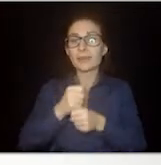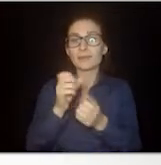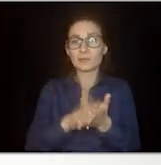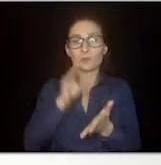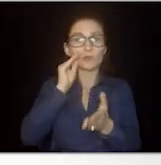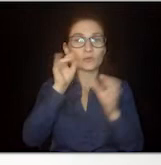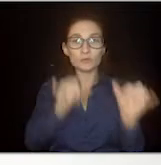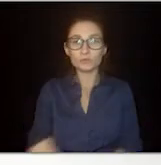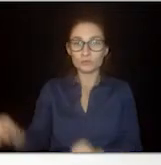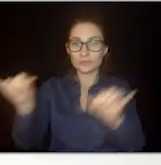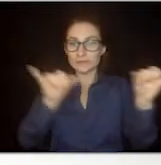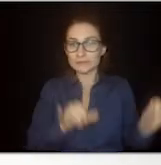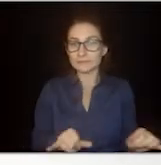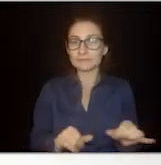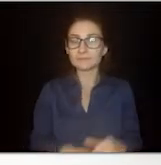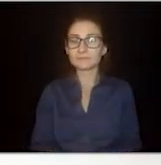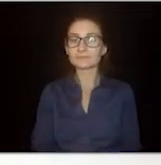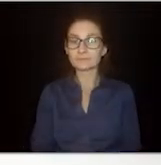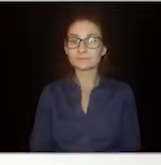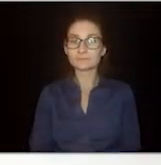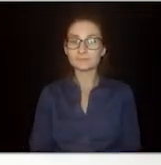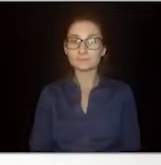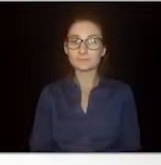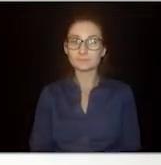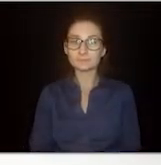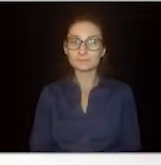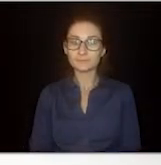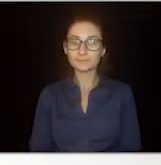create that learning routine. So